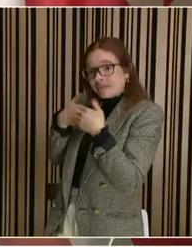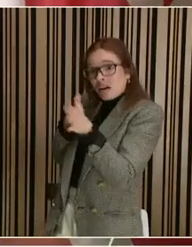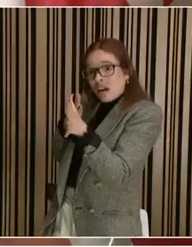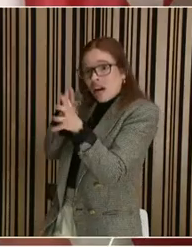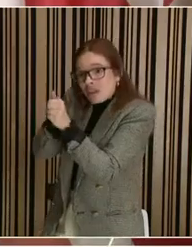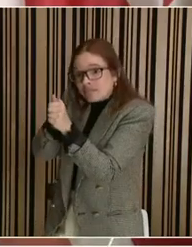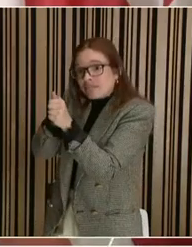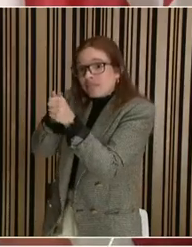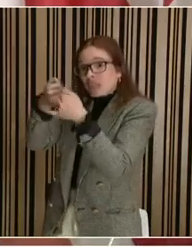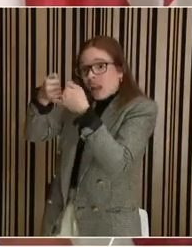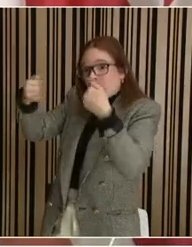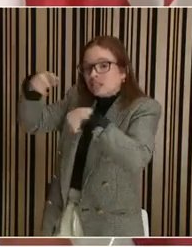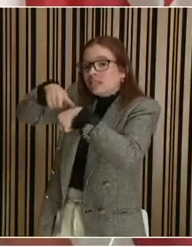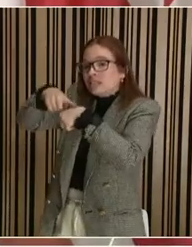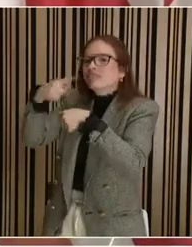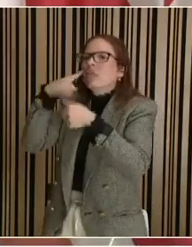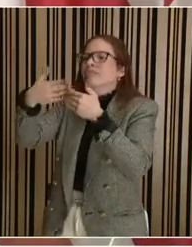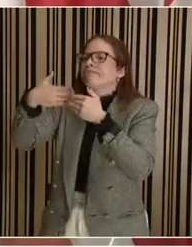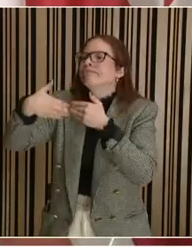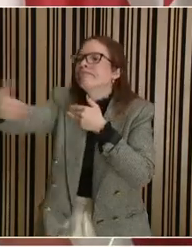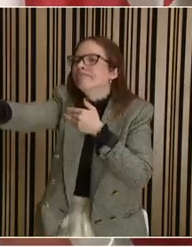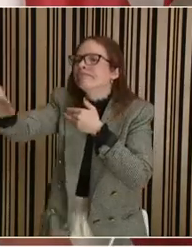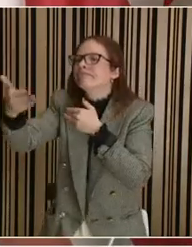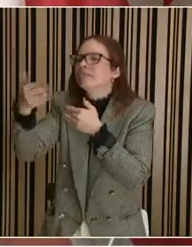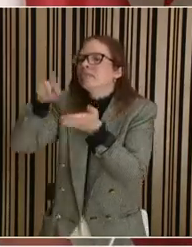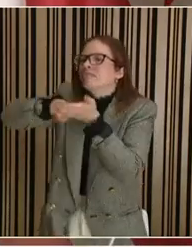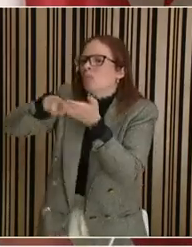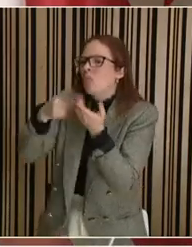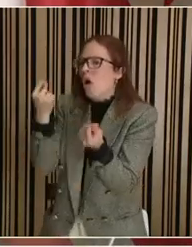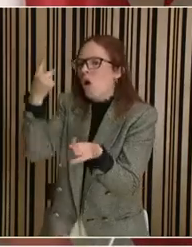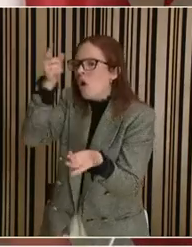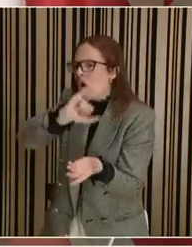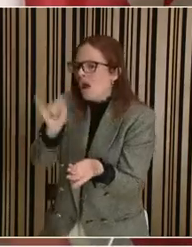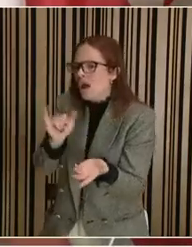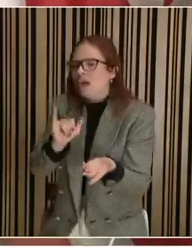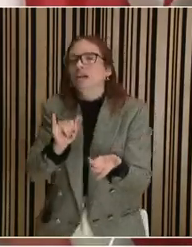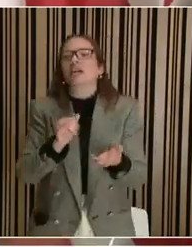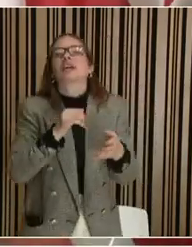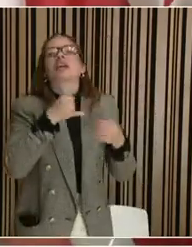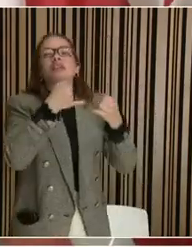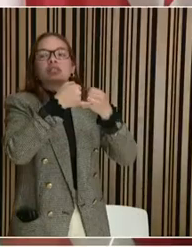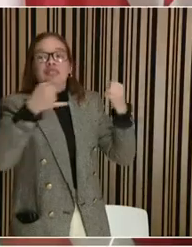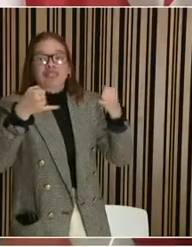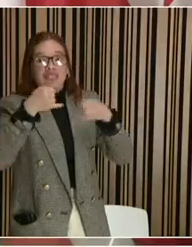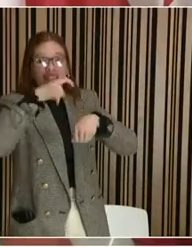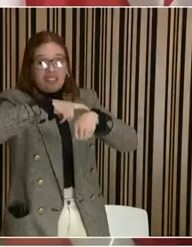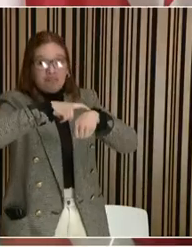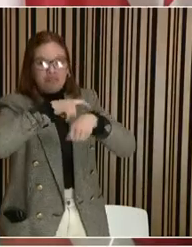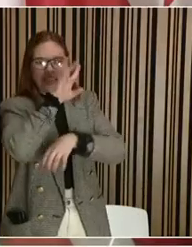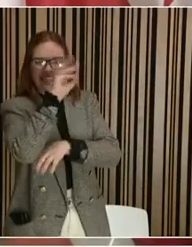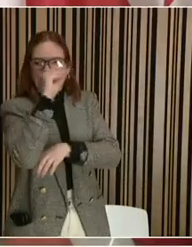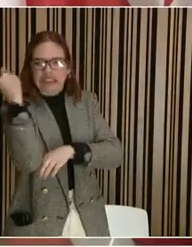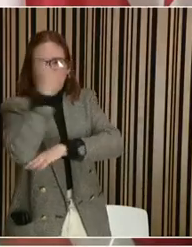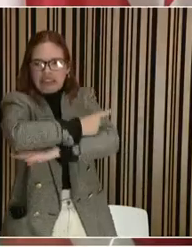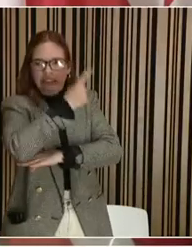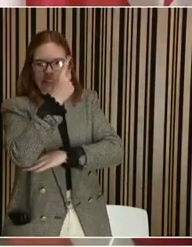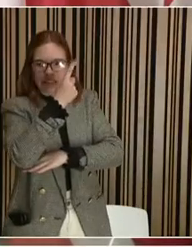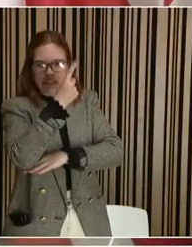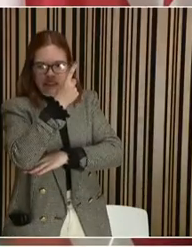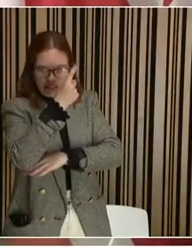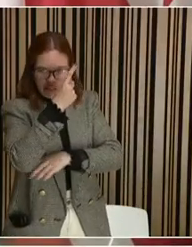of the Sure. investigation? There's a timeline that is 60 days upon receipt, knowledge of it.